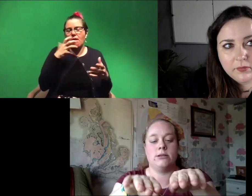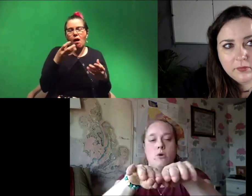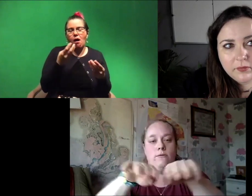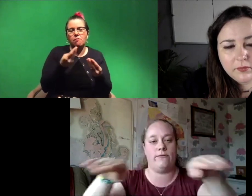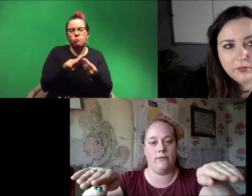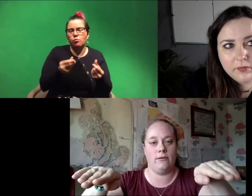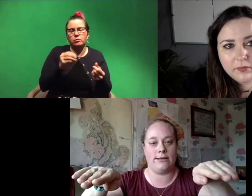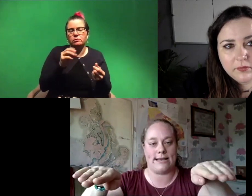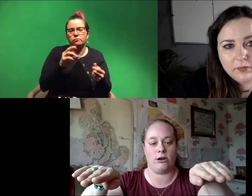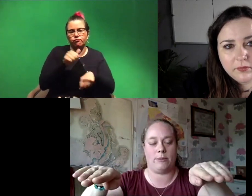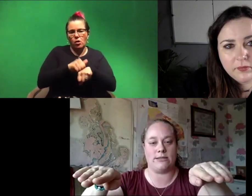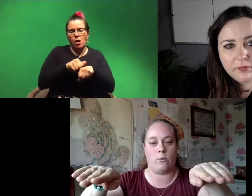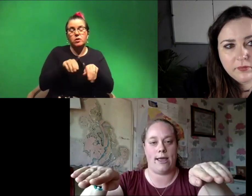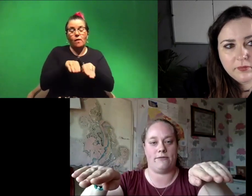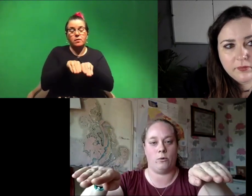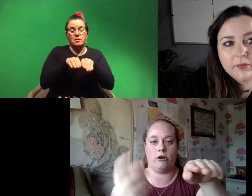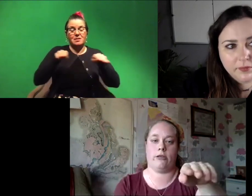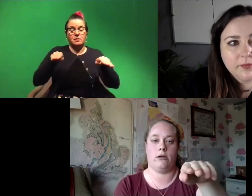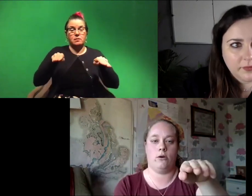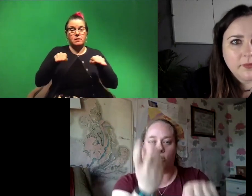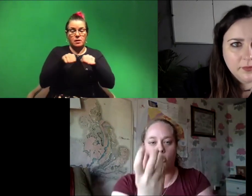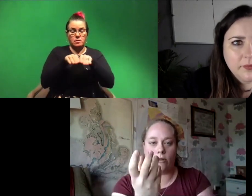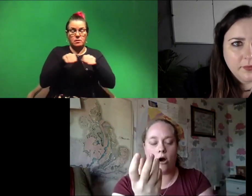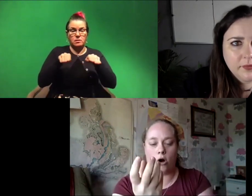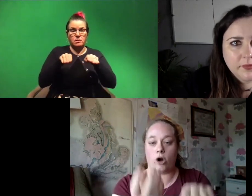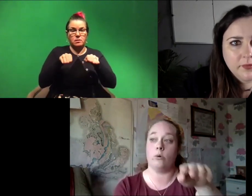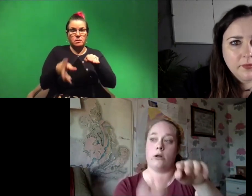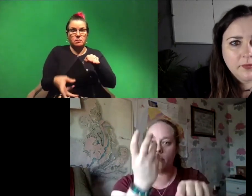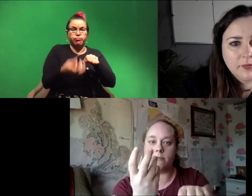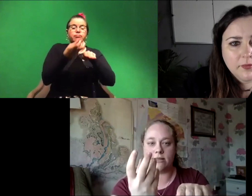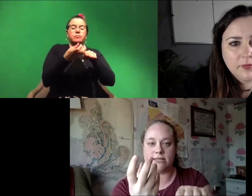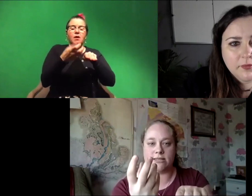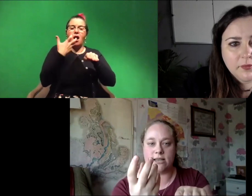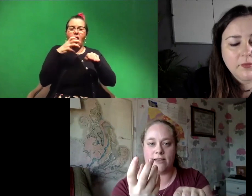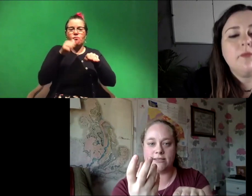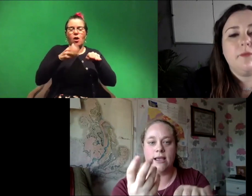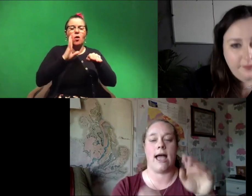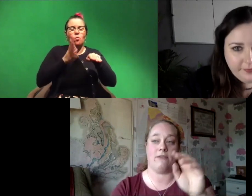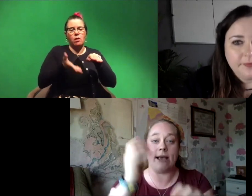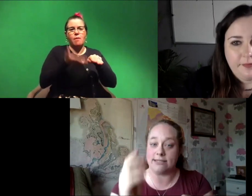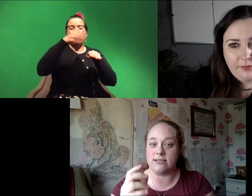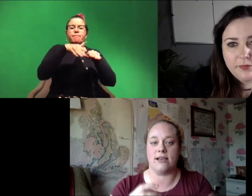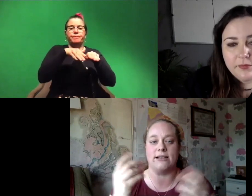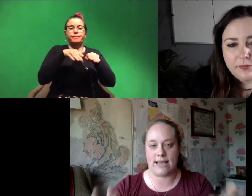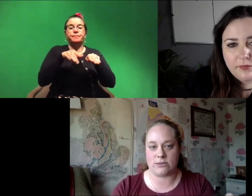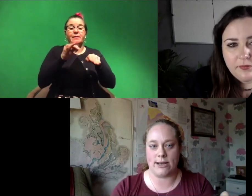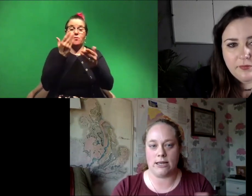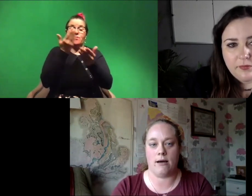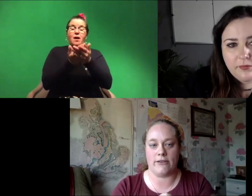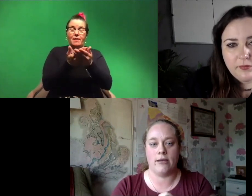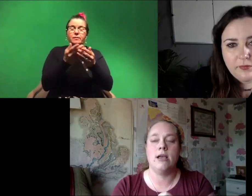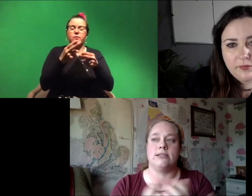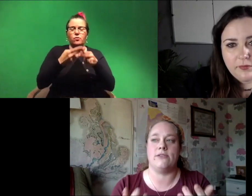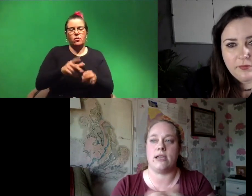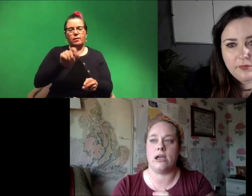if you move the tectonic plates away from one another, all that hot rock will come up to the surface. And if it makes it to the surface, that's when it's